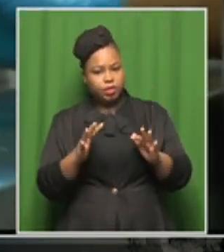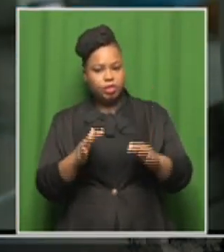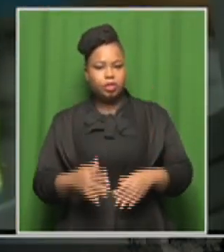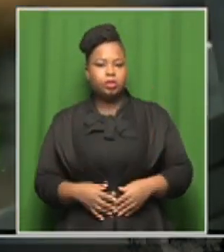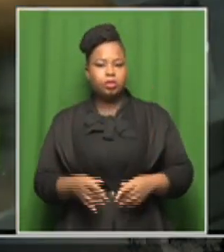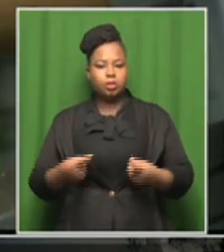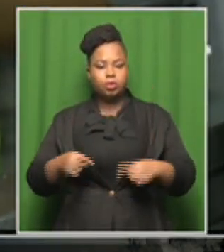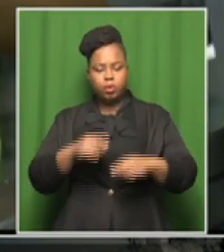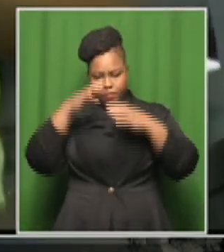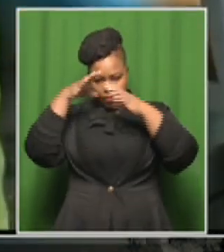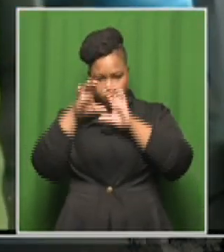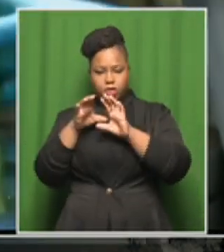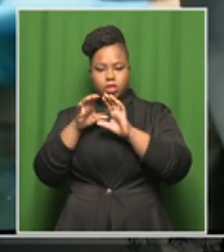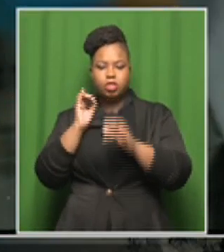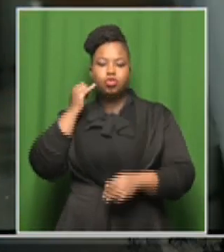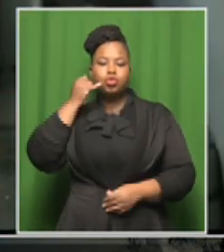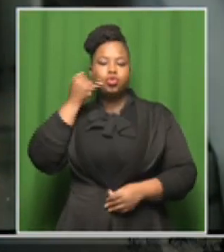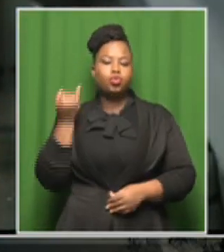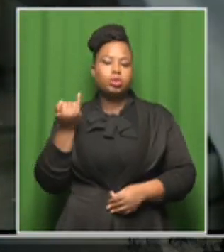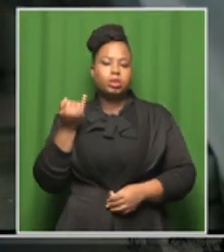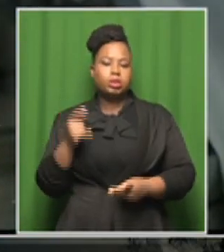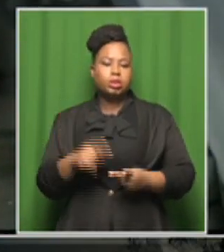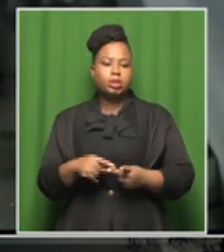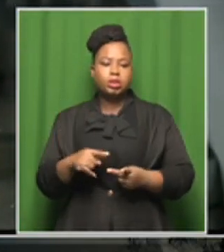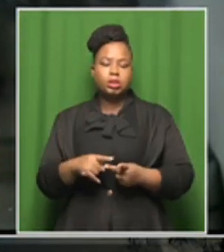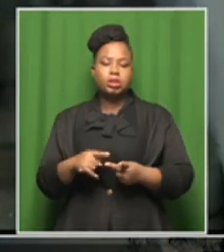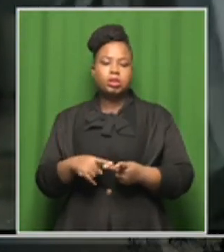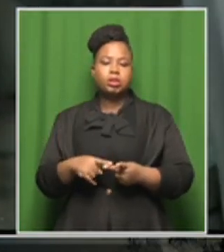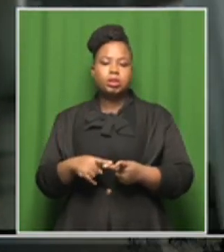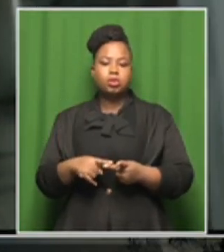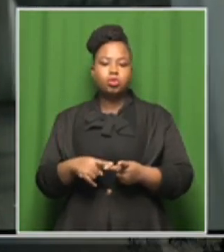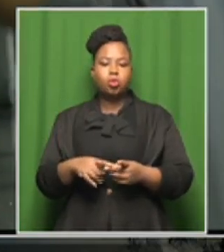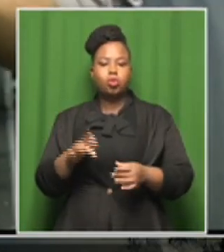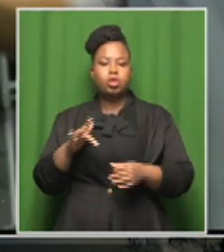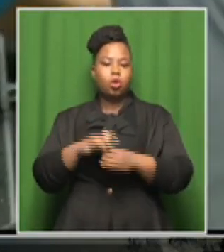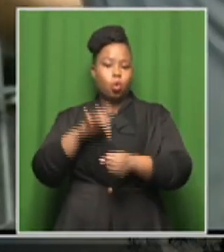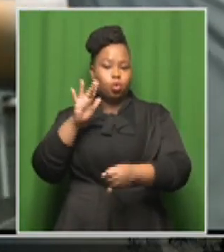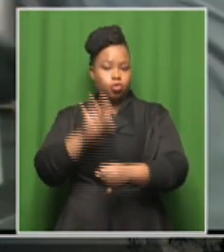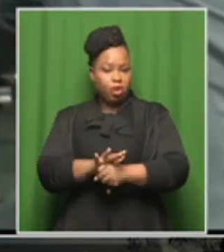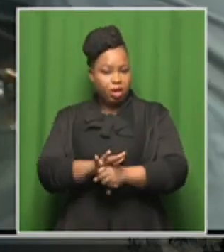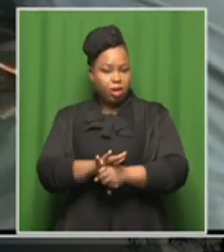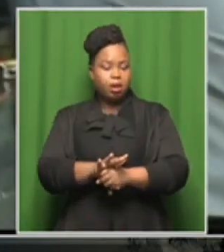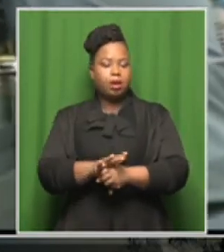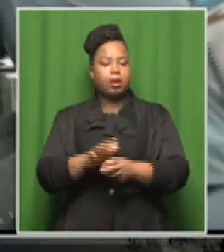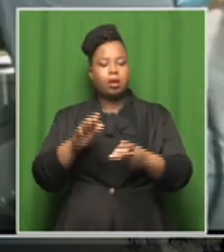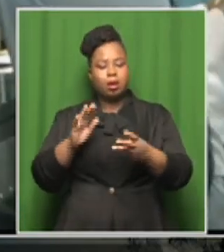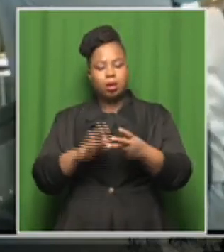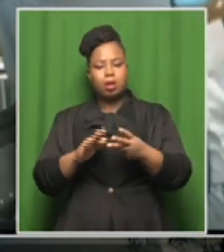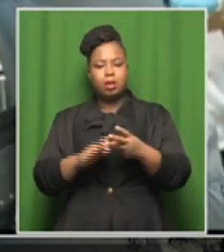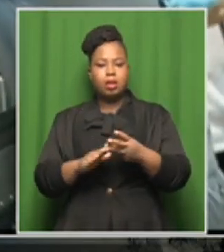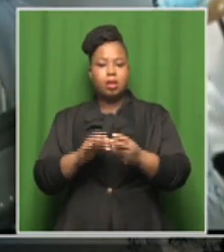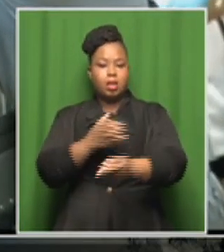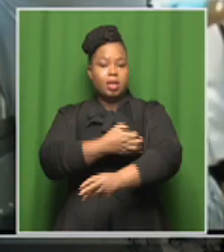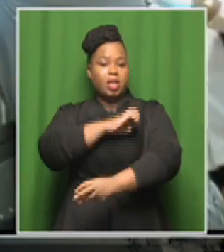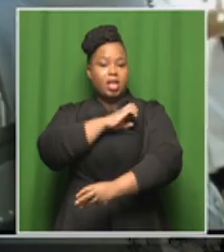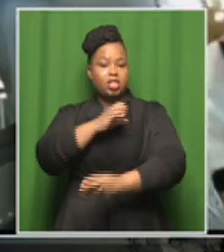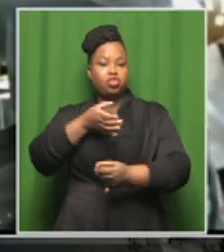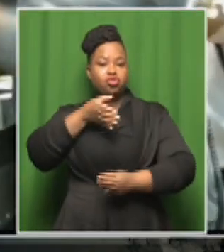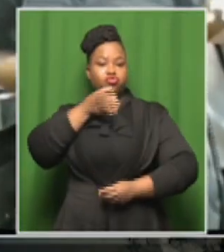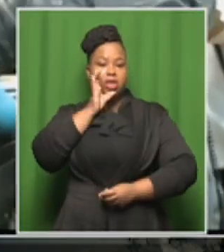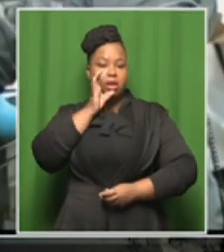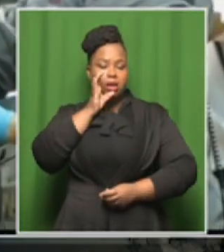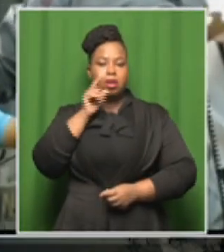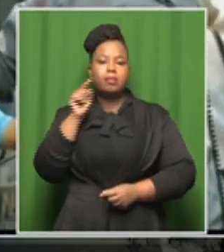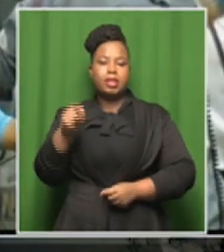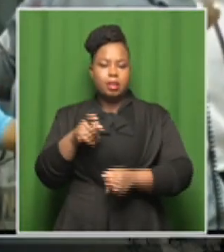focused on juices, soft carbonated drinks, as well as energy drinks. So what